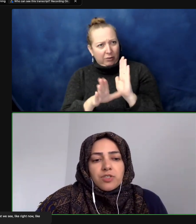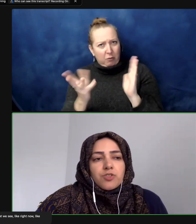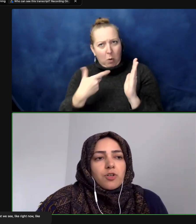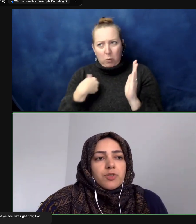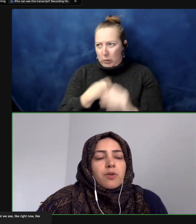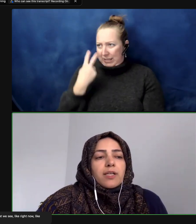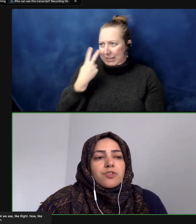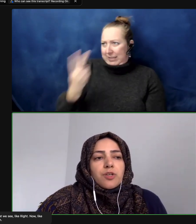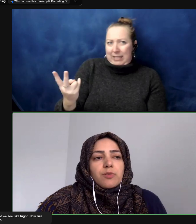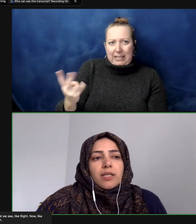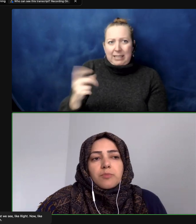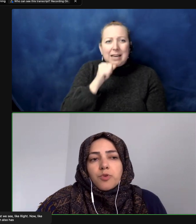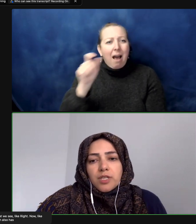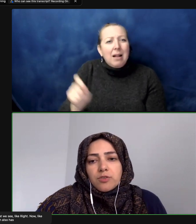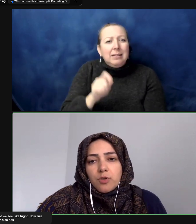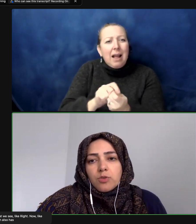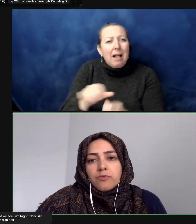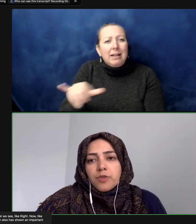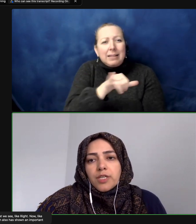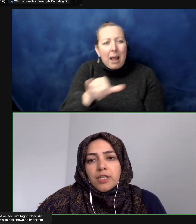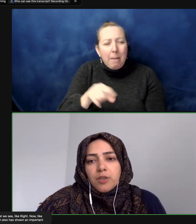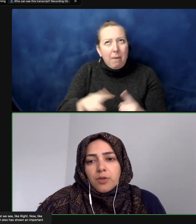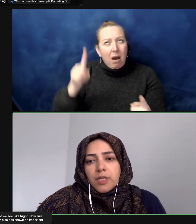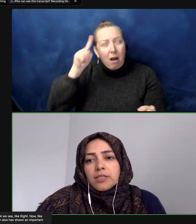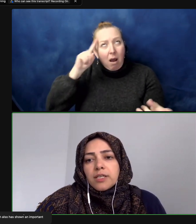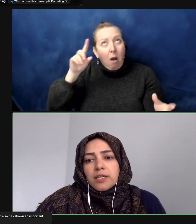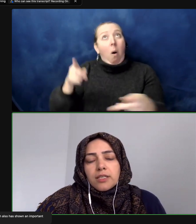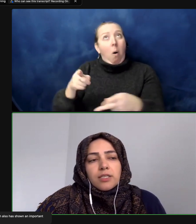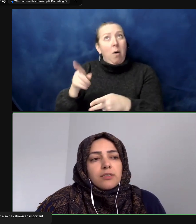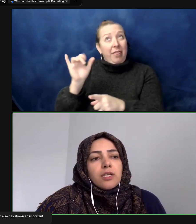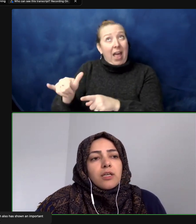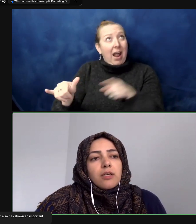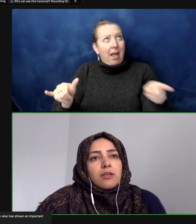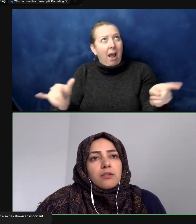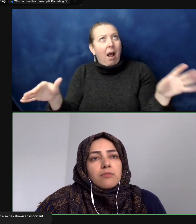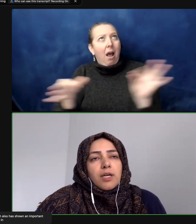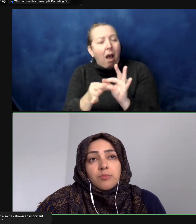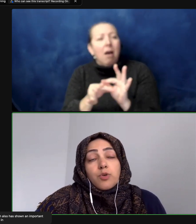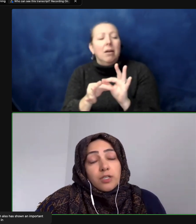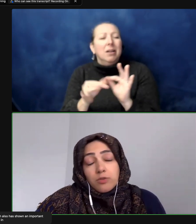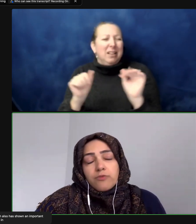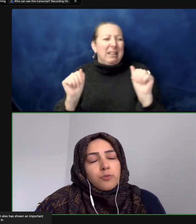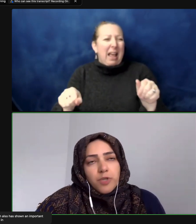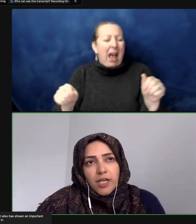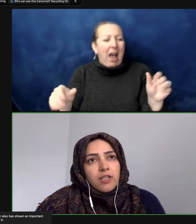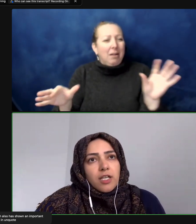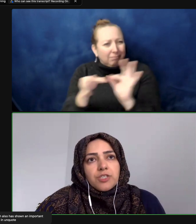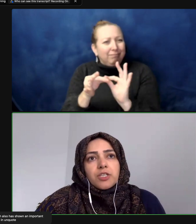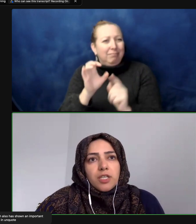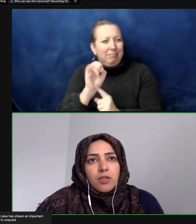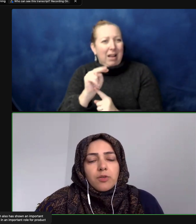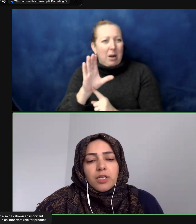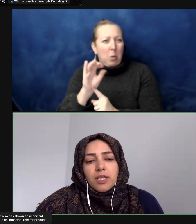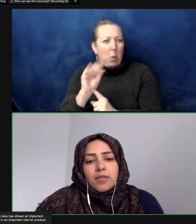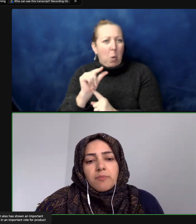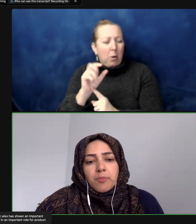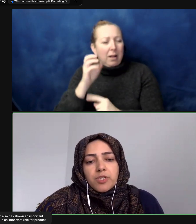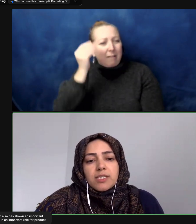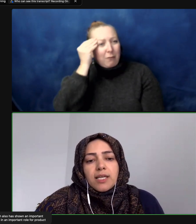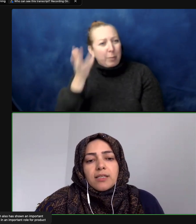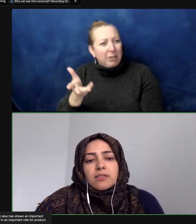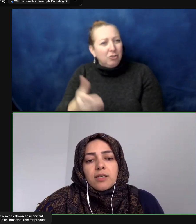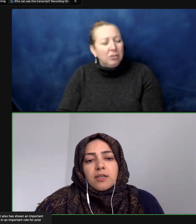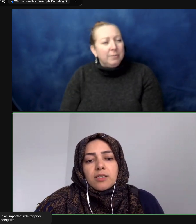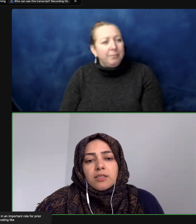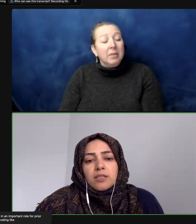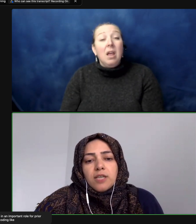Previous research also has shown an important role for encoding, an important role for prior knowledge in encoding